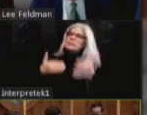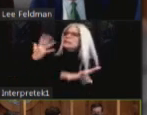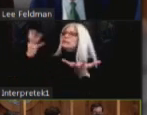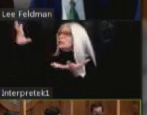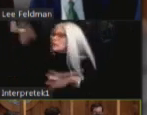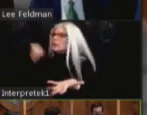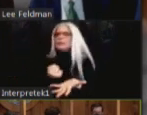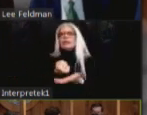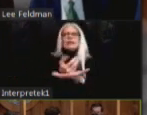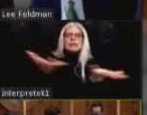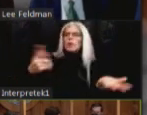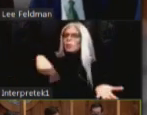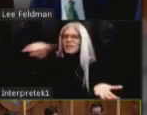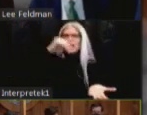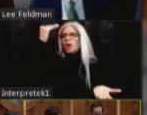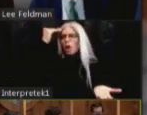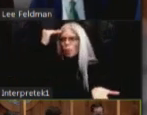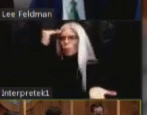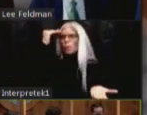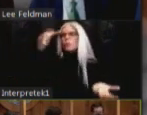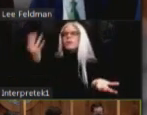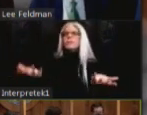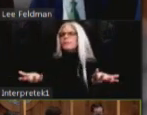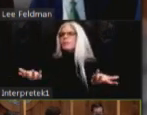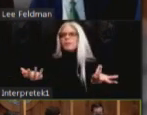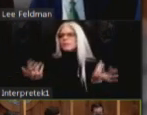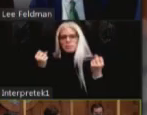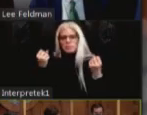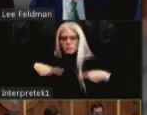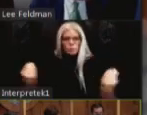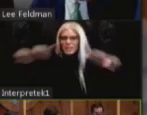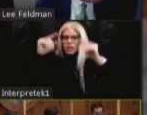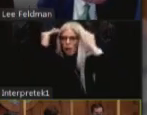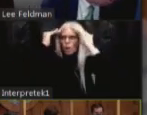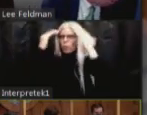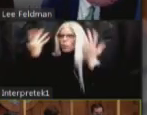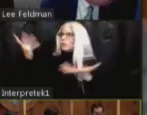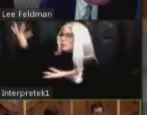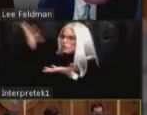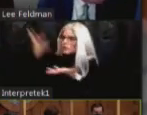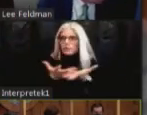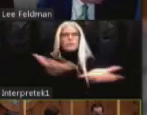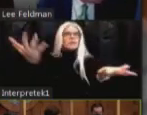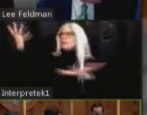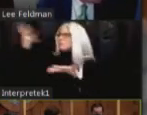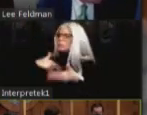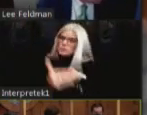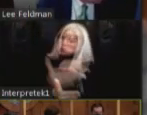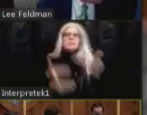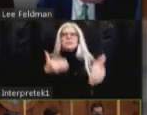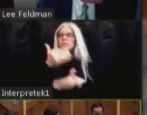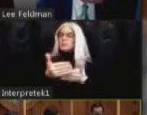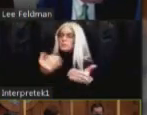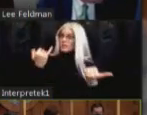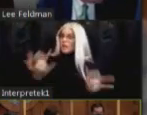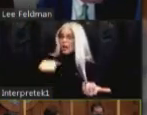aware at the very same moment, and probably the rest of us, at what direction things are headed. And I say that to say I know that you're very focused